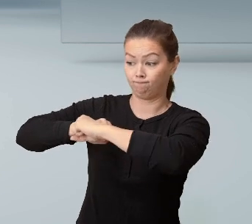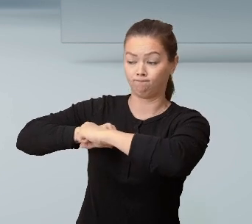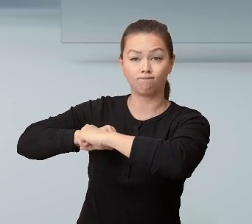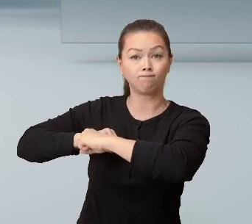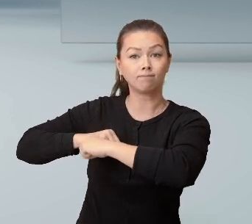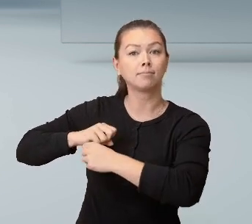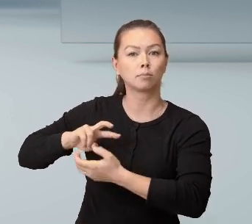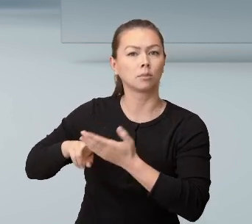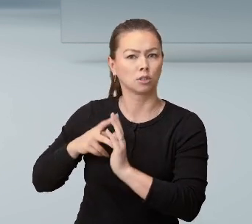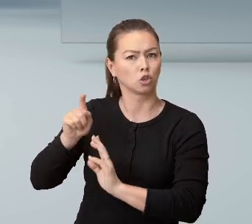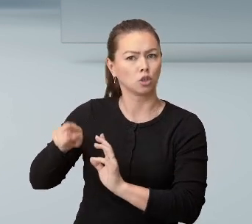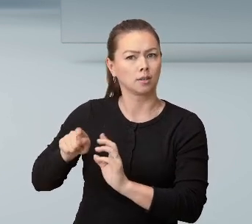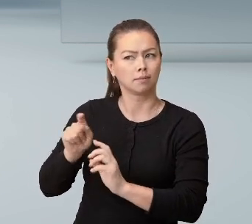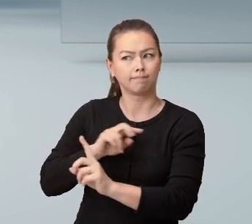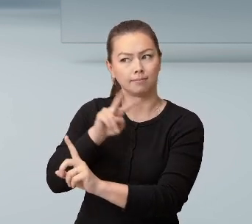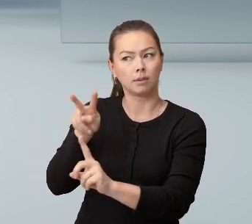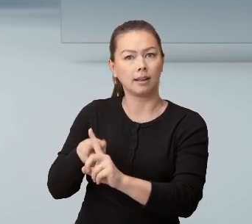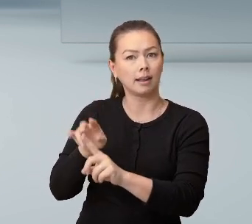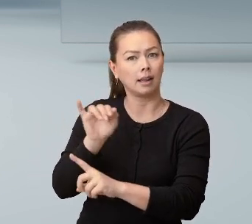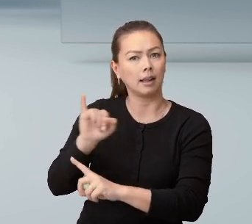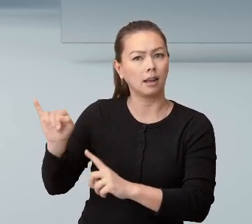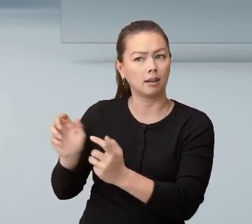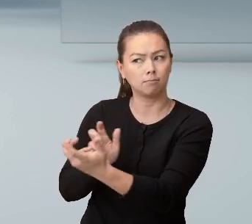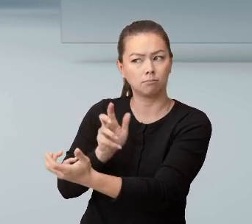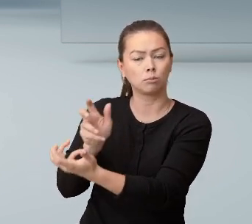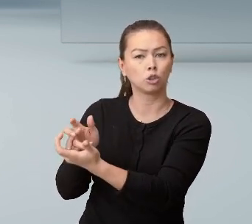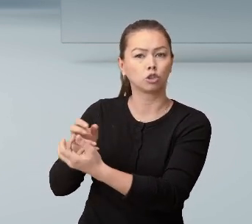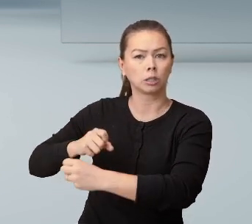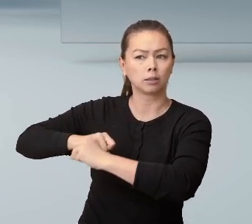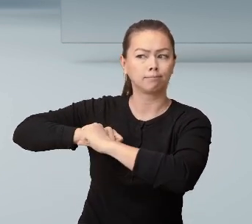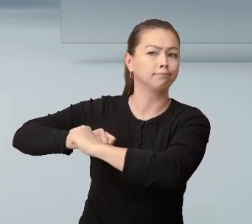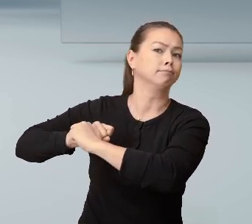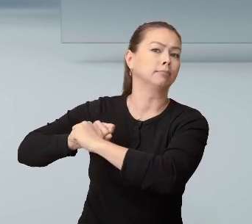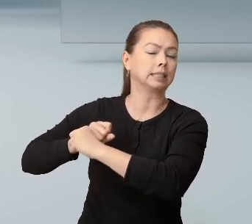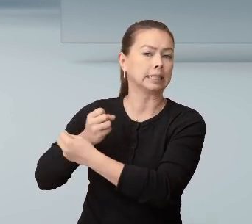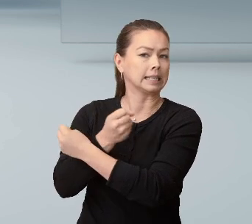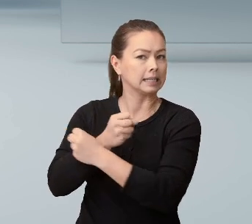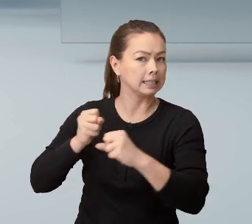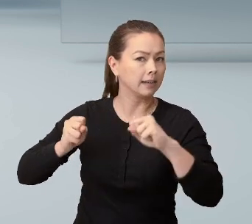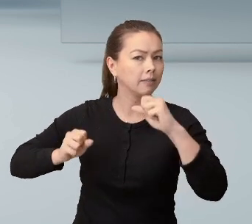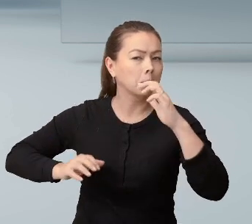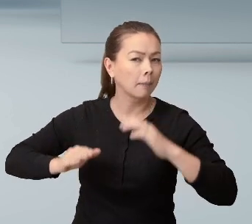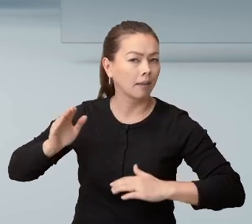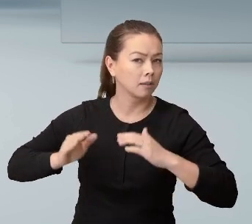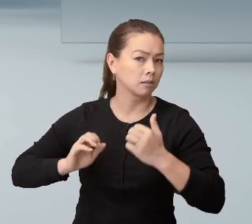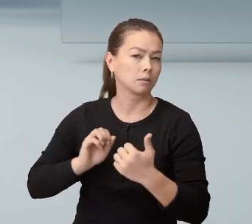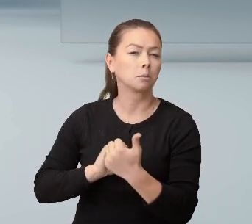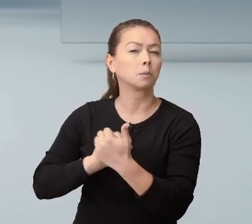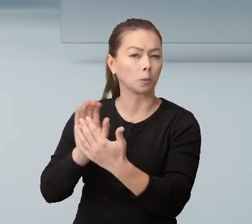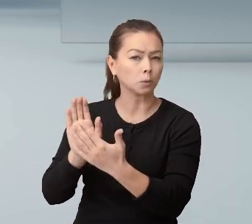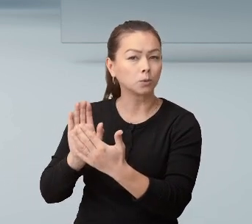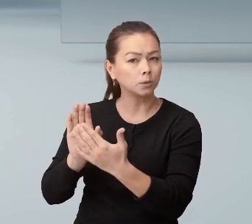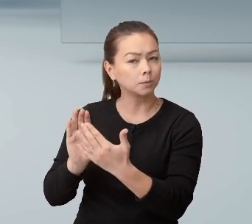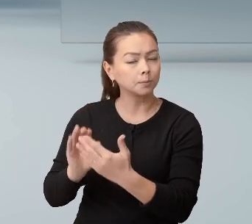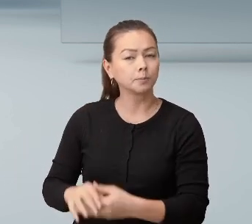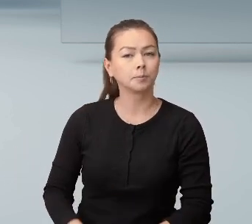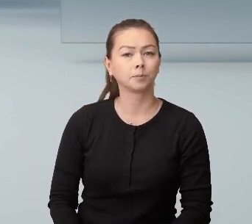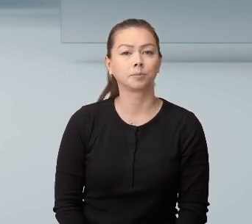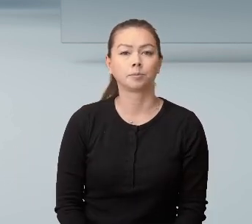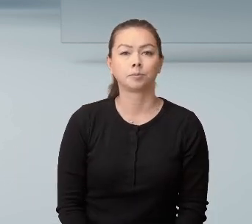using AI to make sure we are maintaining a safe and balanced approach within our landscape.